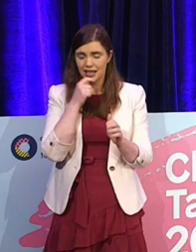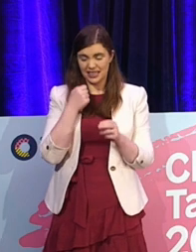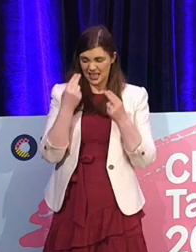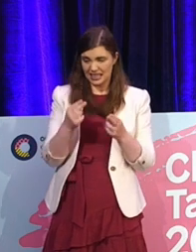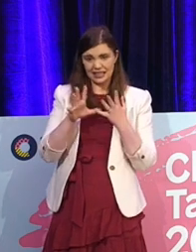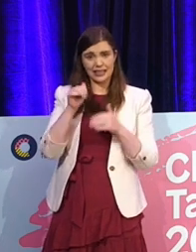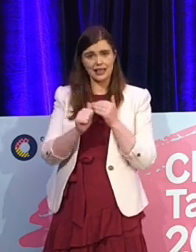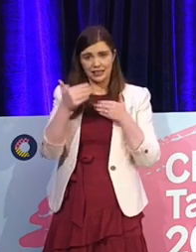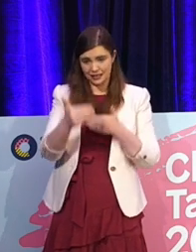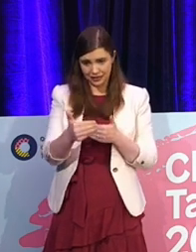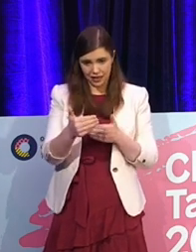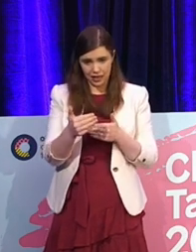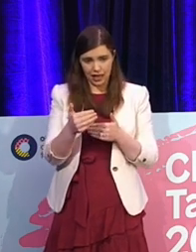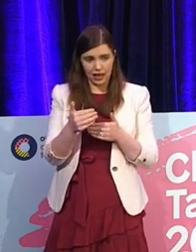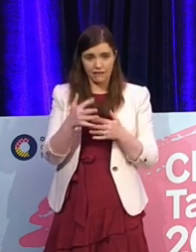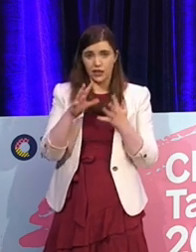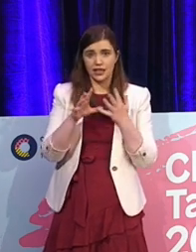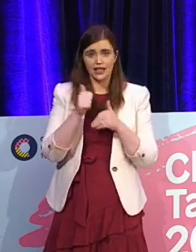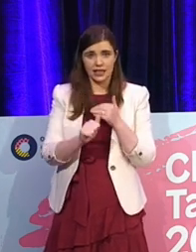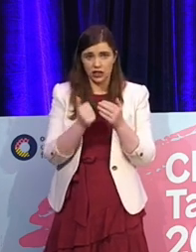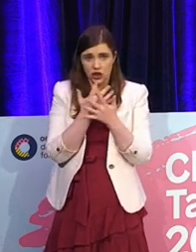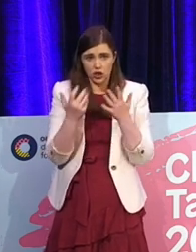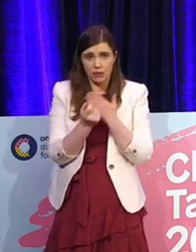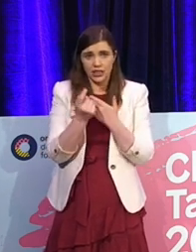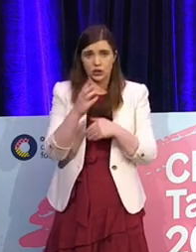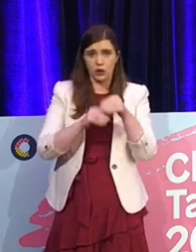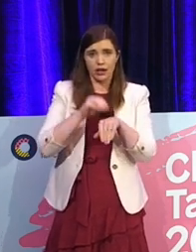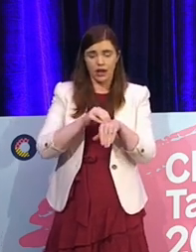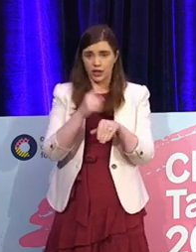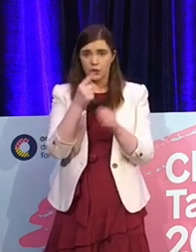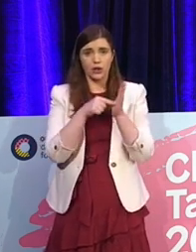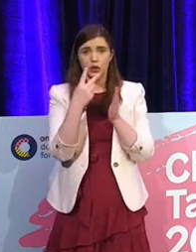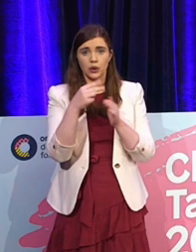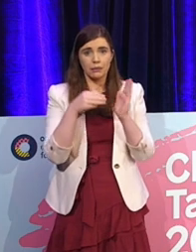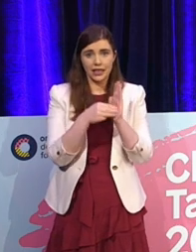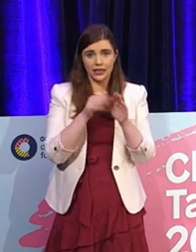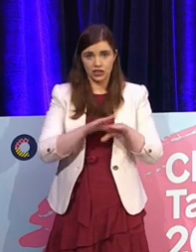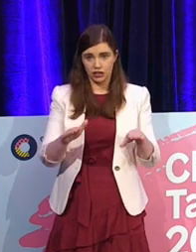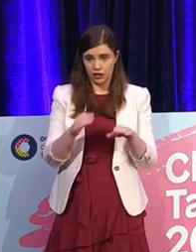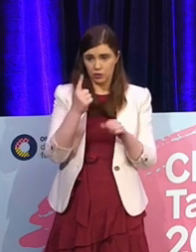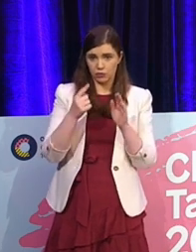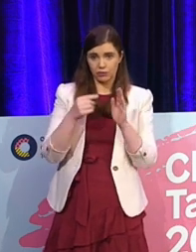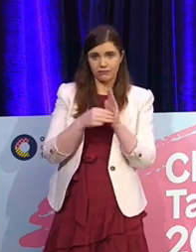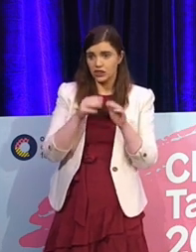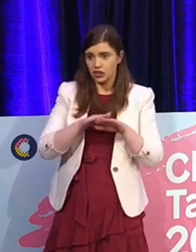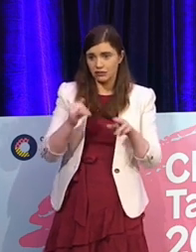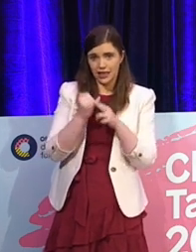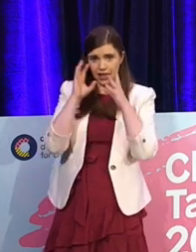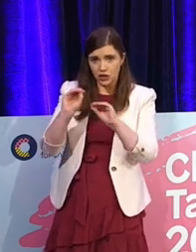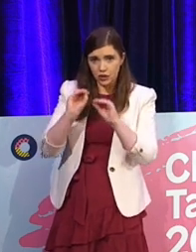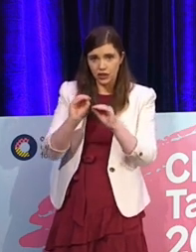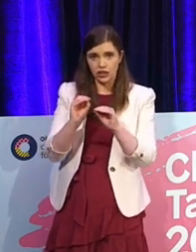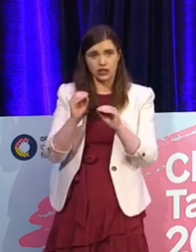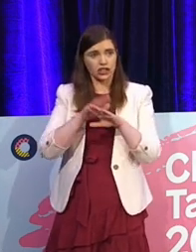days. And we worked very, very hard because there's so many issues going on. There's 1.2 million children. There's 1 million children in education. There's children